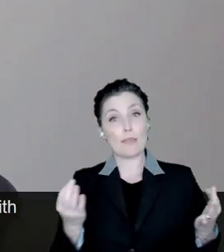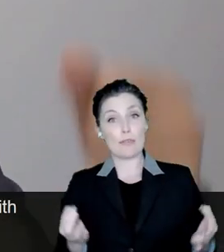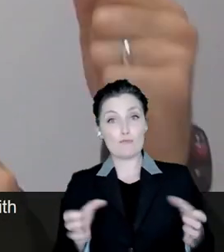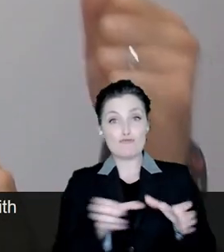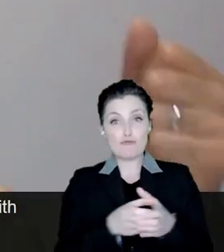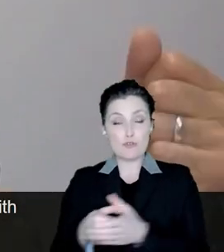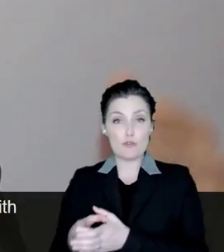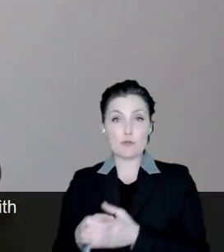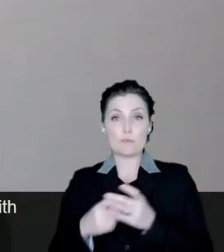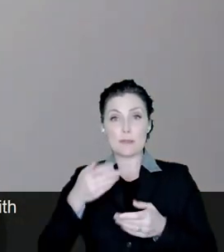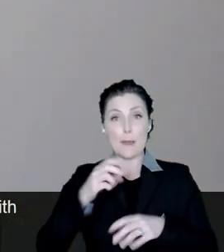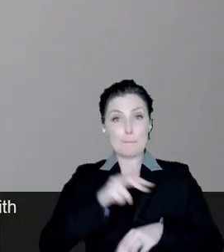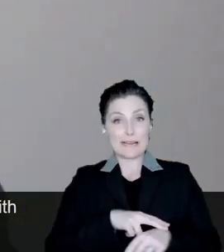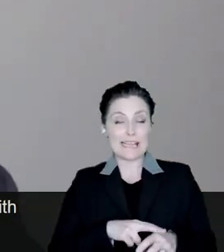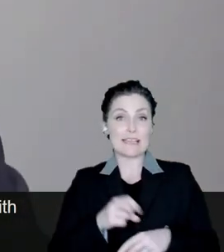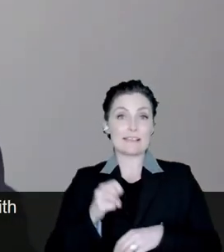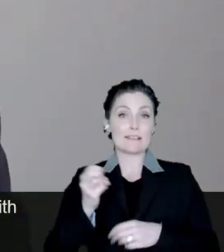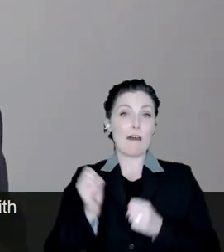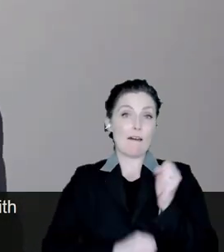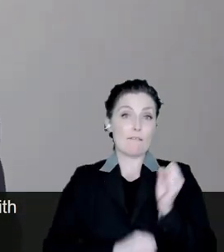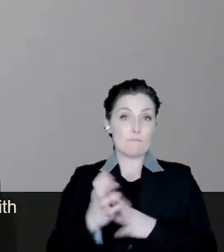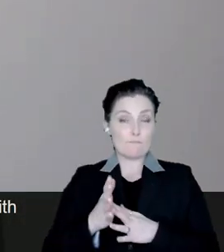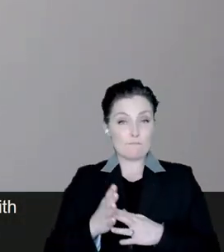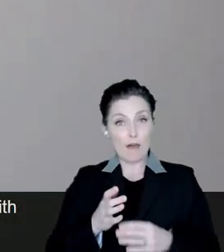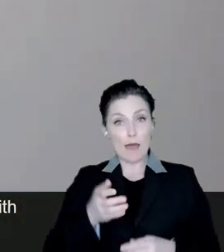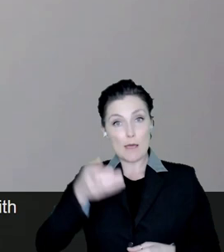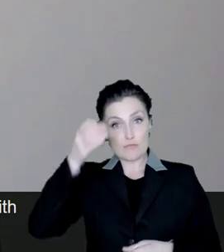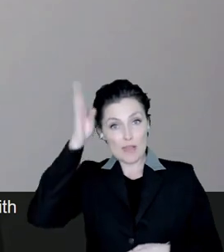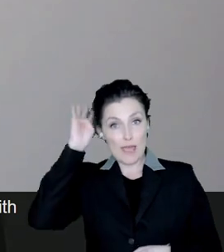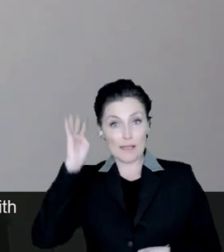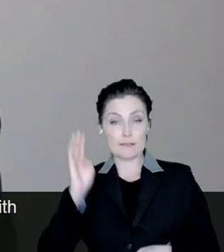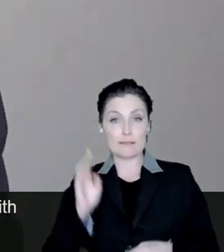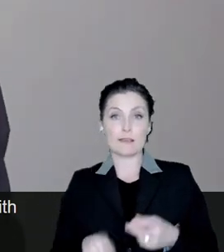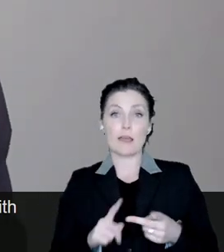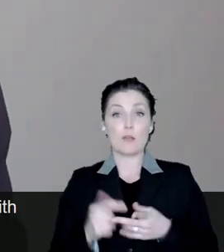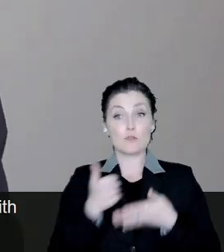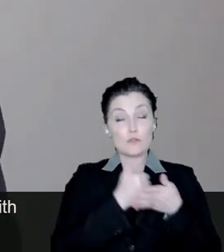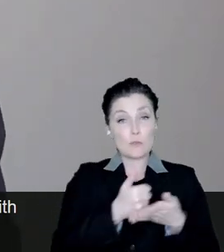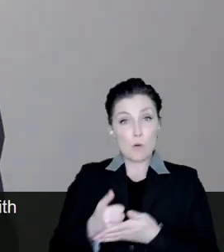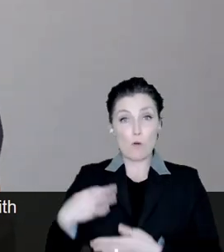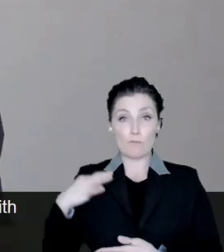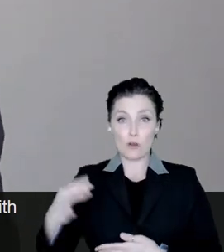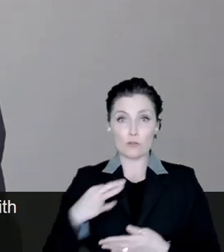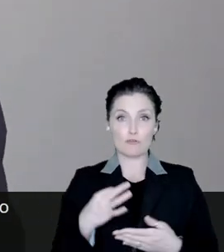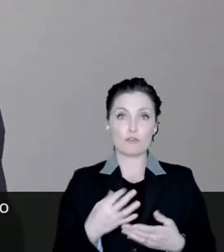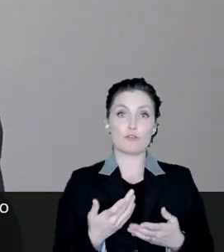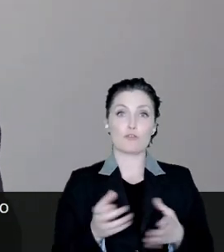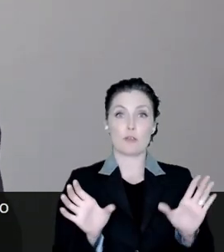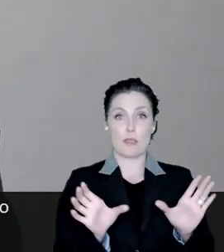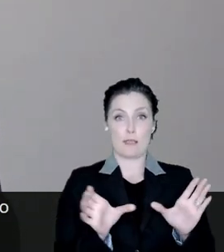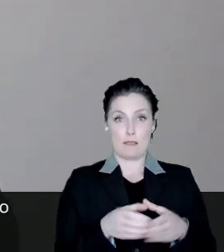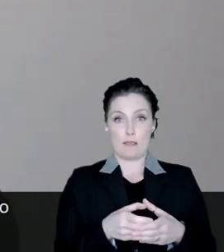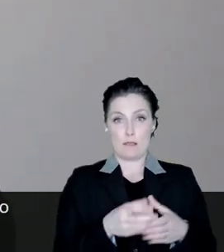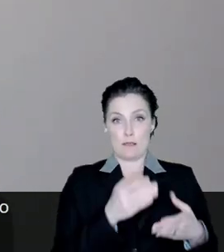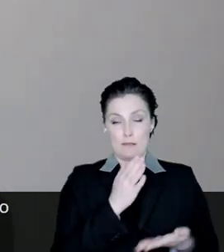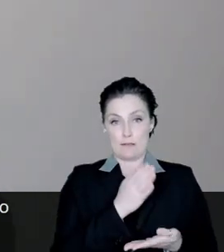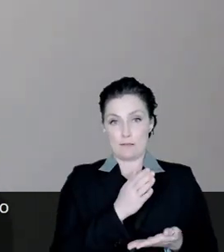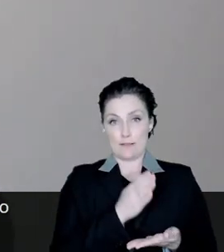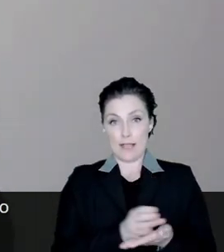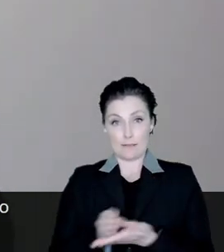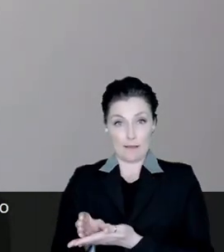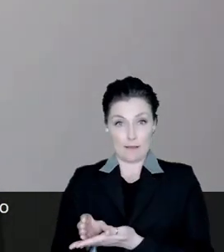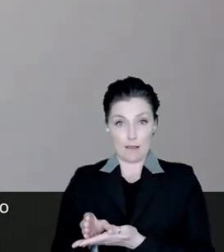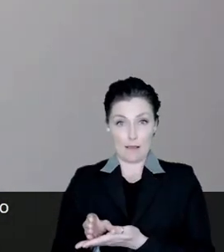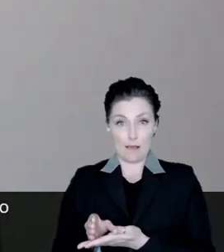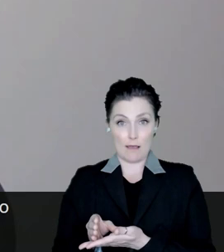service, the private sector, to give support to the voluntary and community sector who've been brilliant in this pandemic and have been